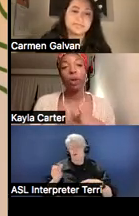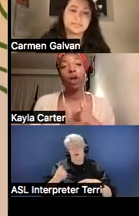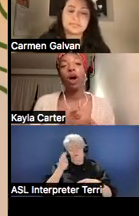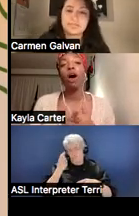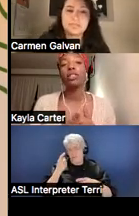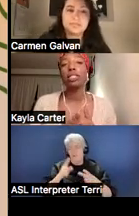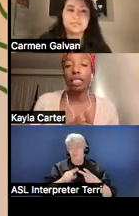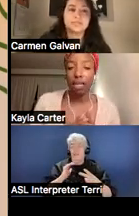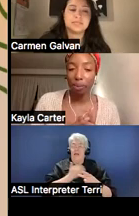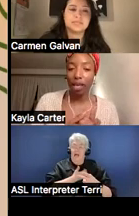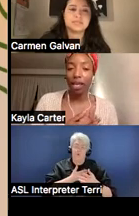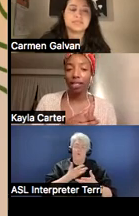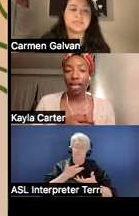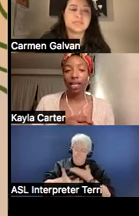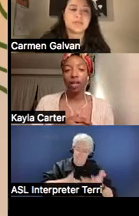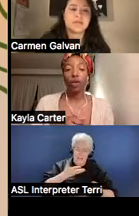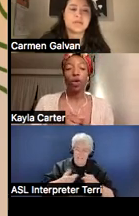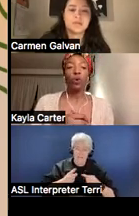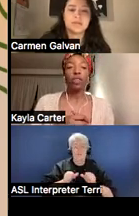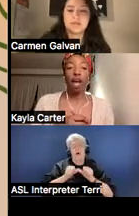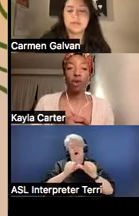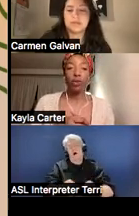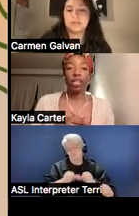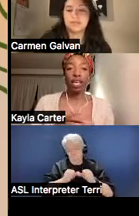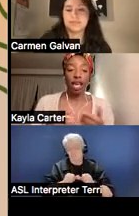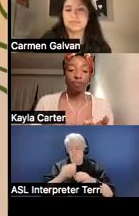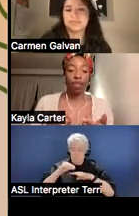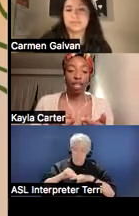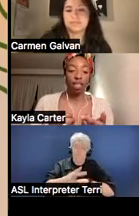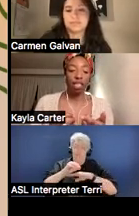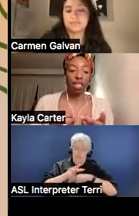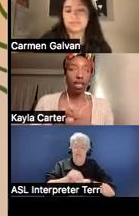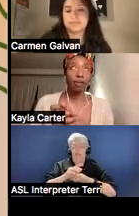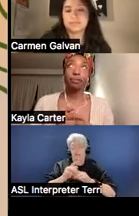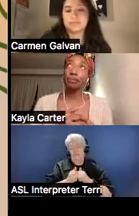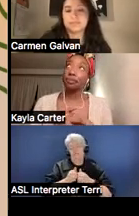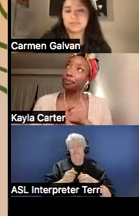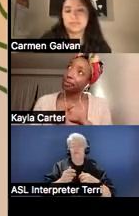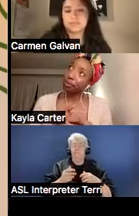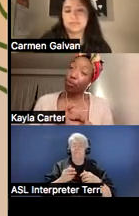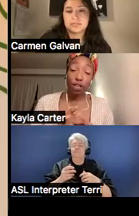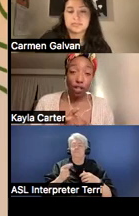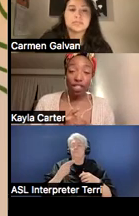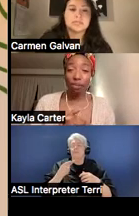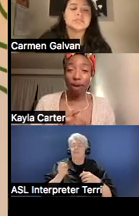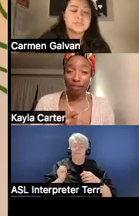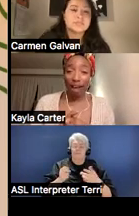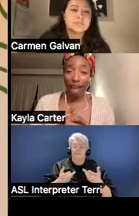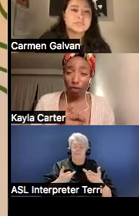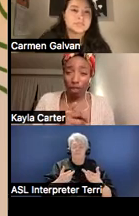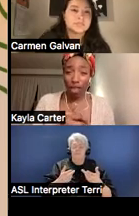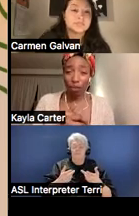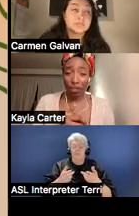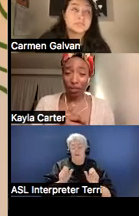society where we are constantly being inundated with not only the pressure to